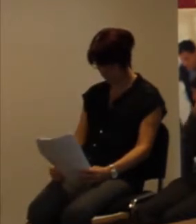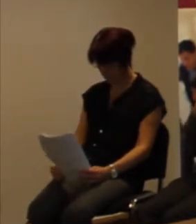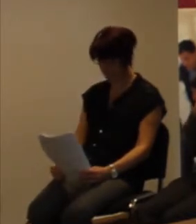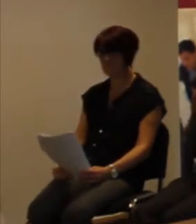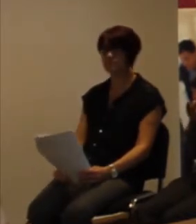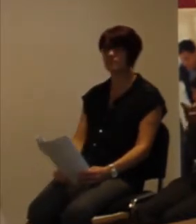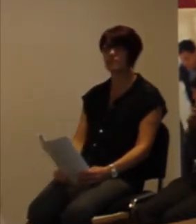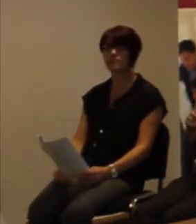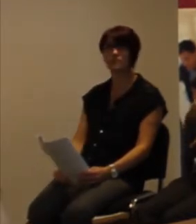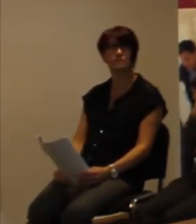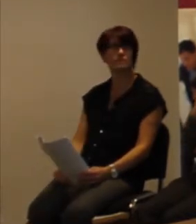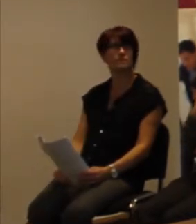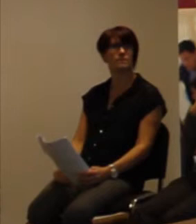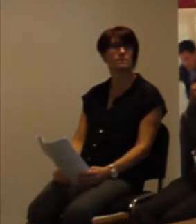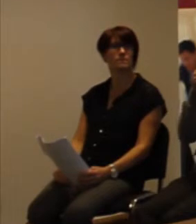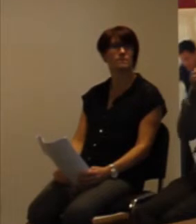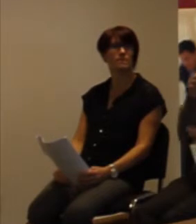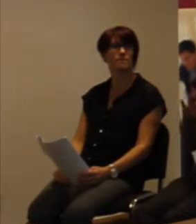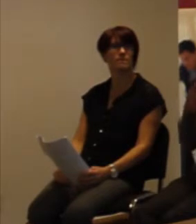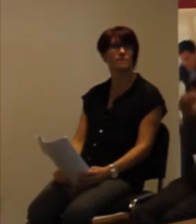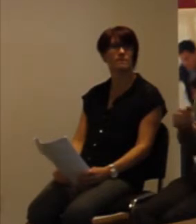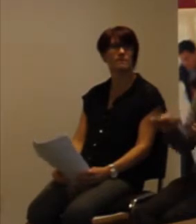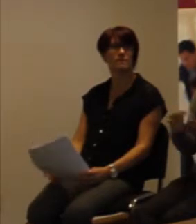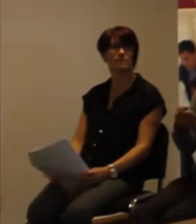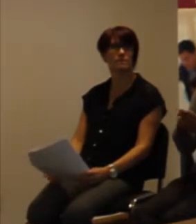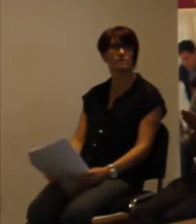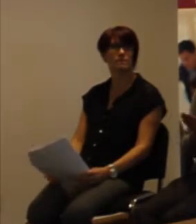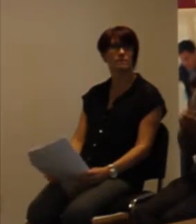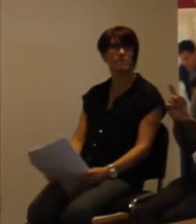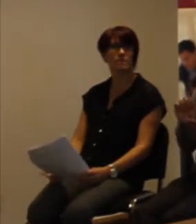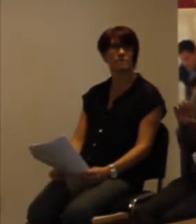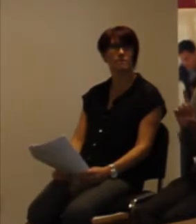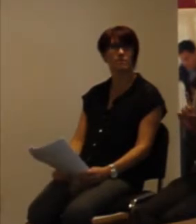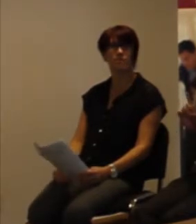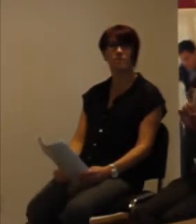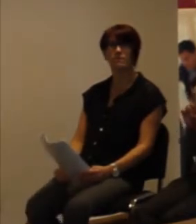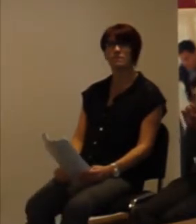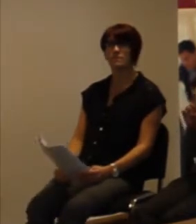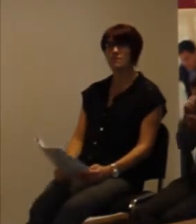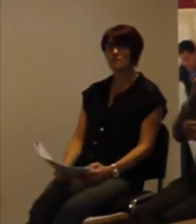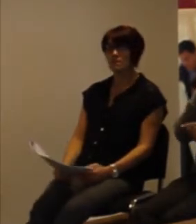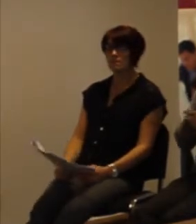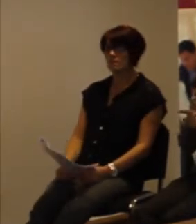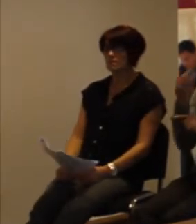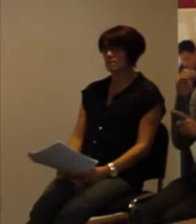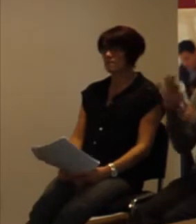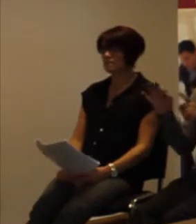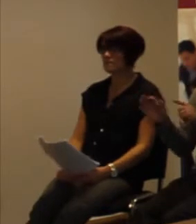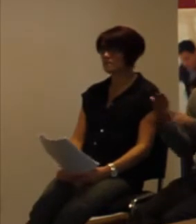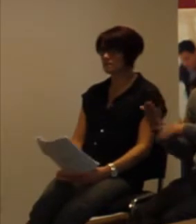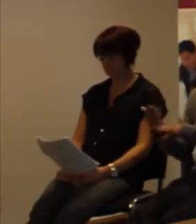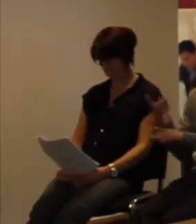suppose, the way I would understand the rule here, and again we'll go into this more detail later on, that